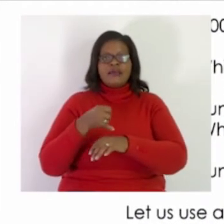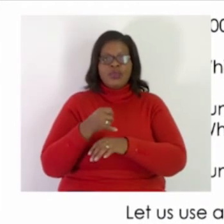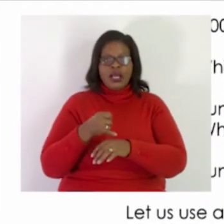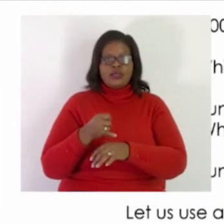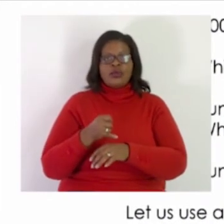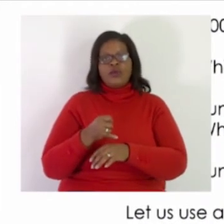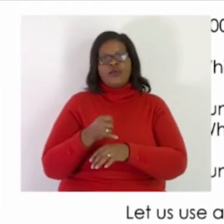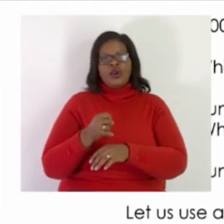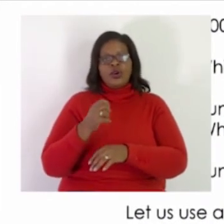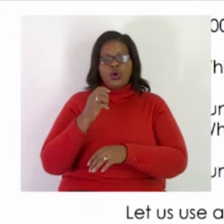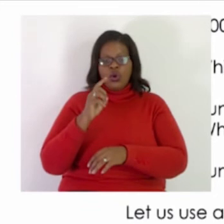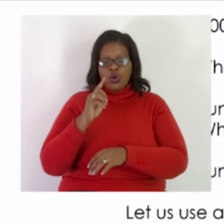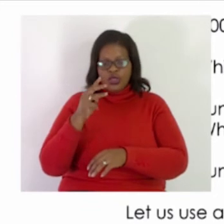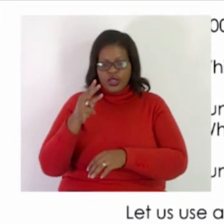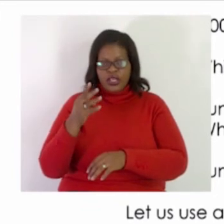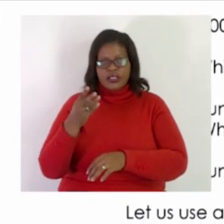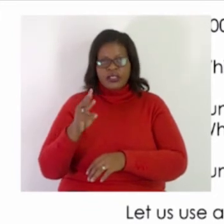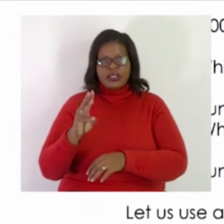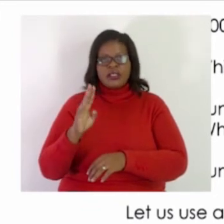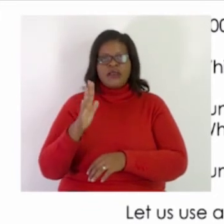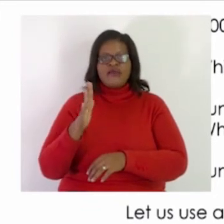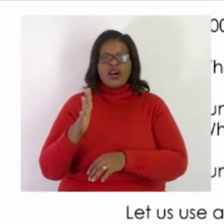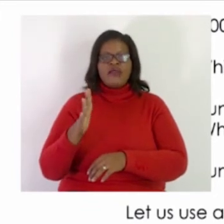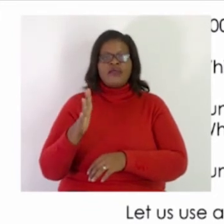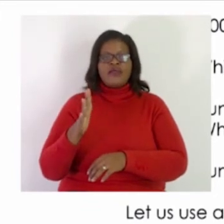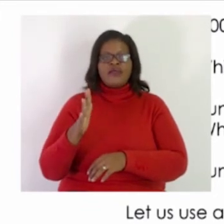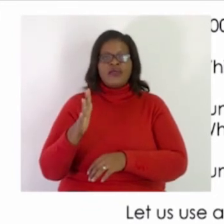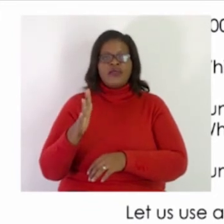365, and which 100 is